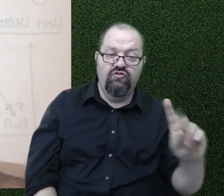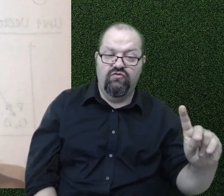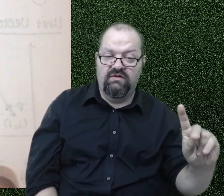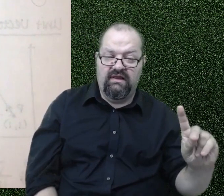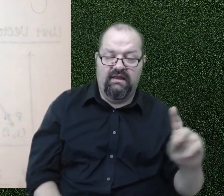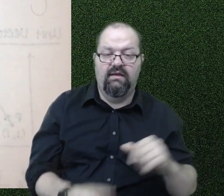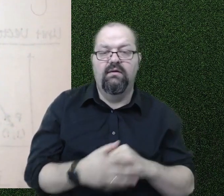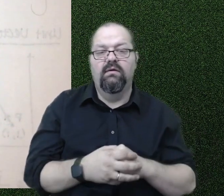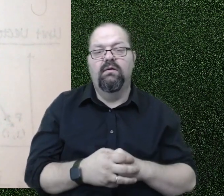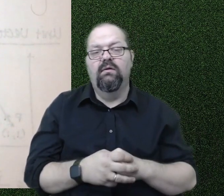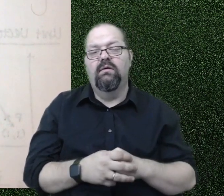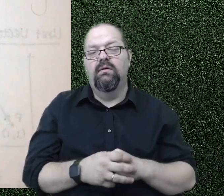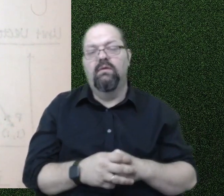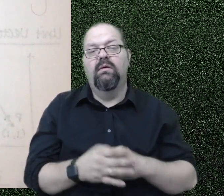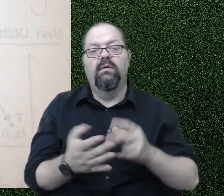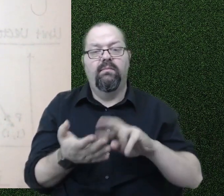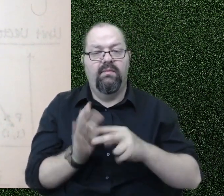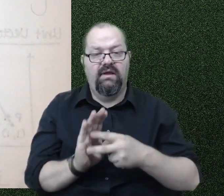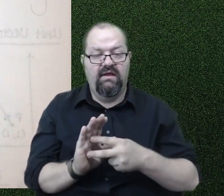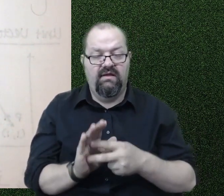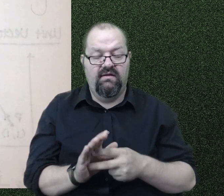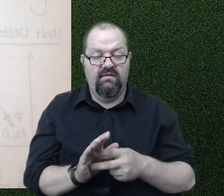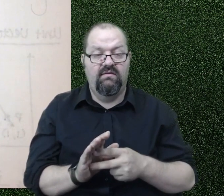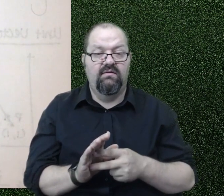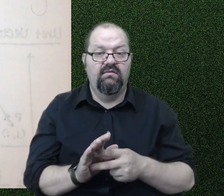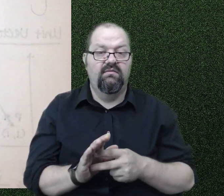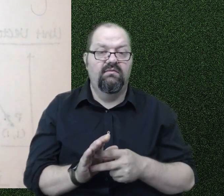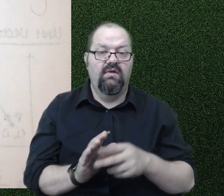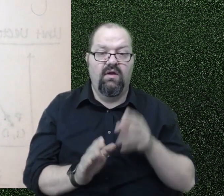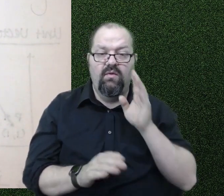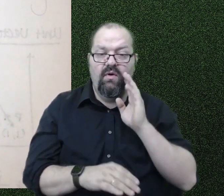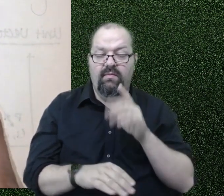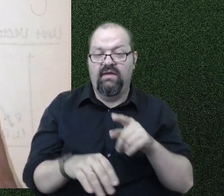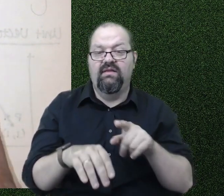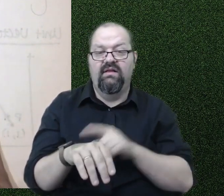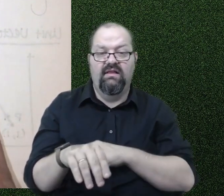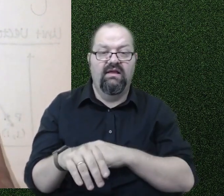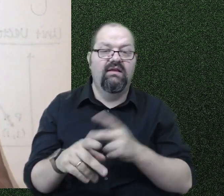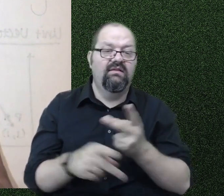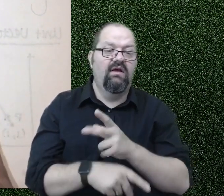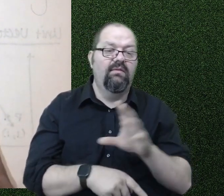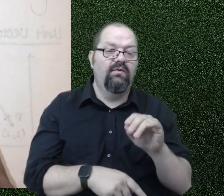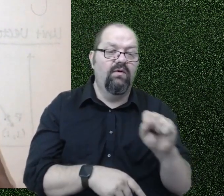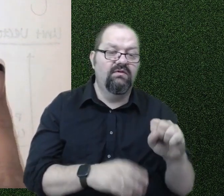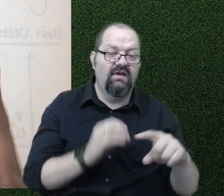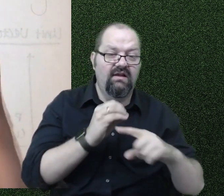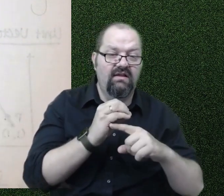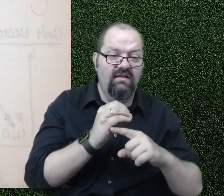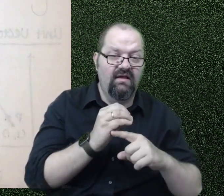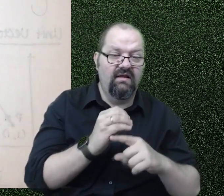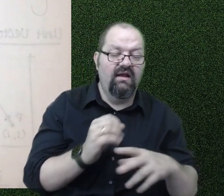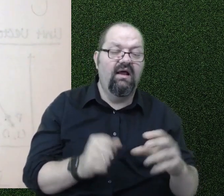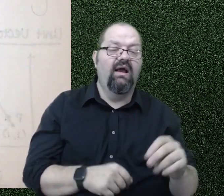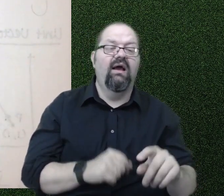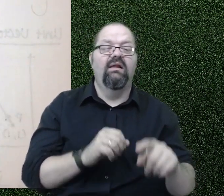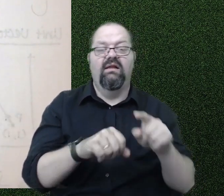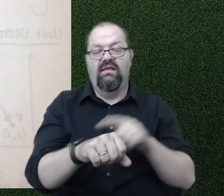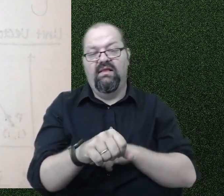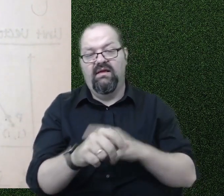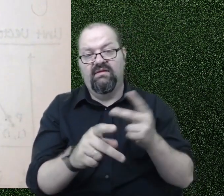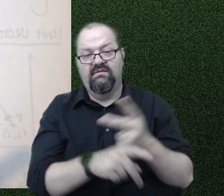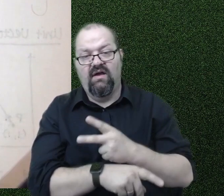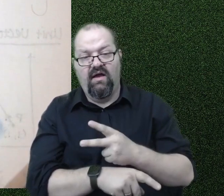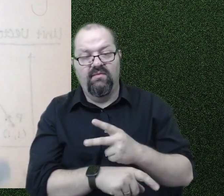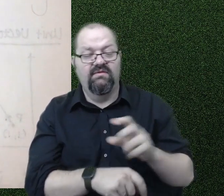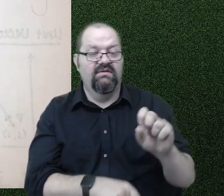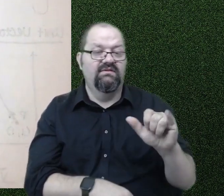then v is its length times cosine of theta, that's its x component, and its length times sine of theta, that's its y